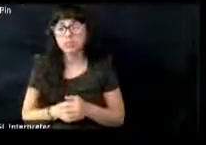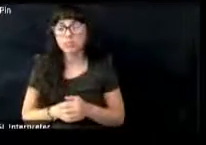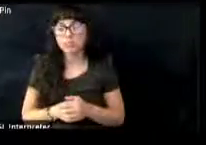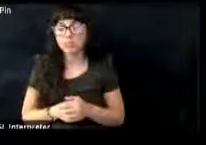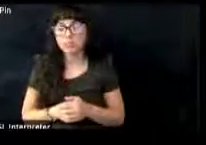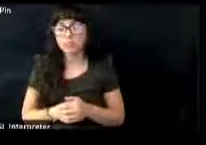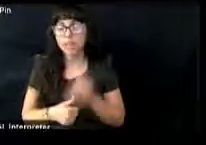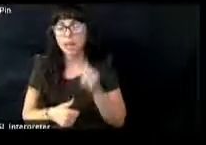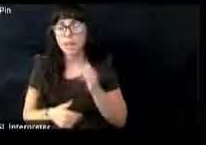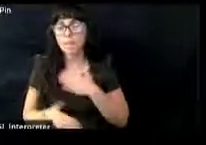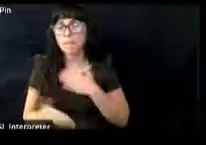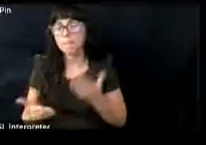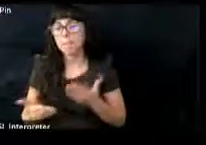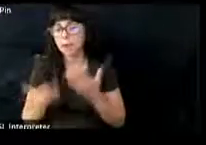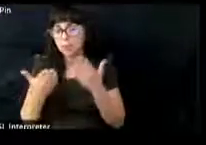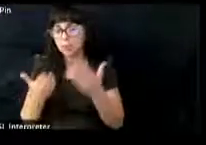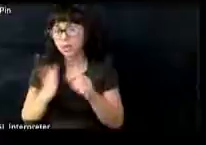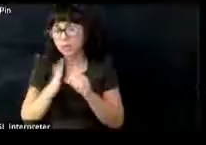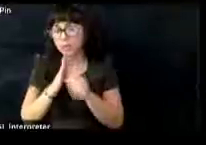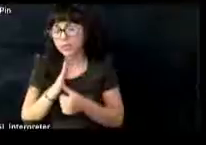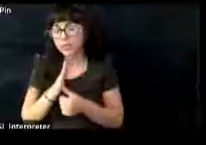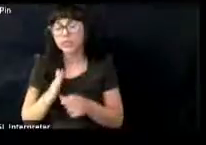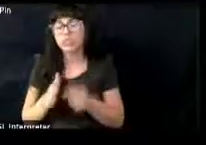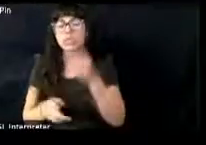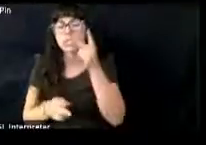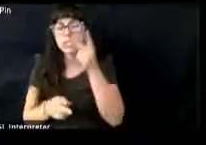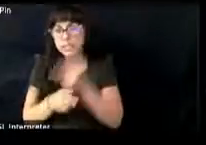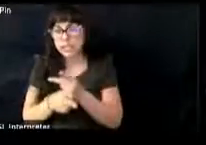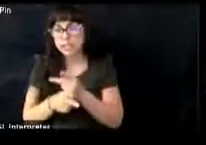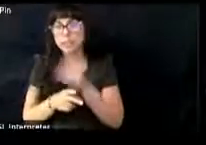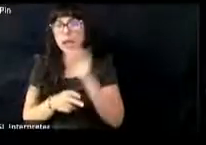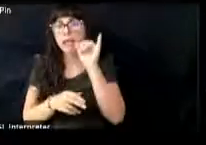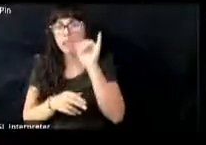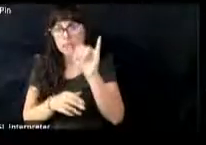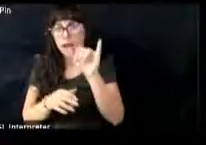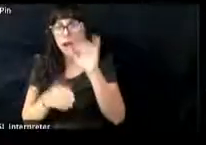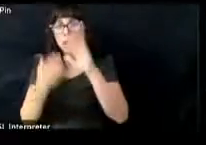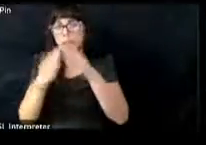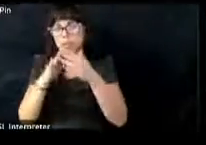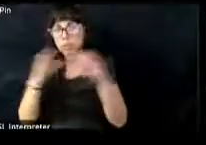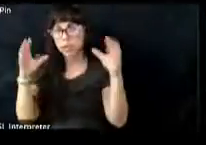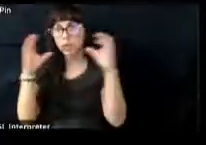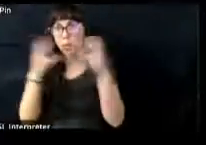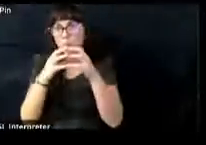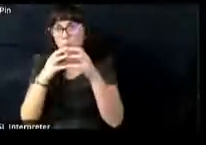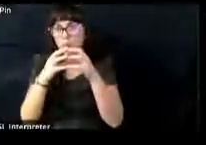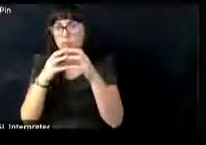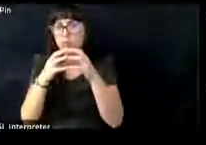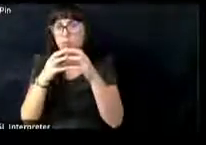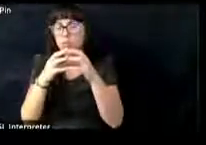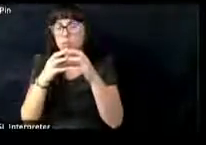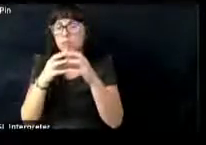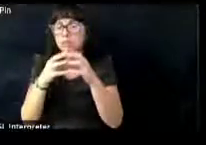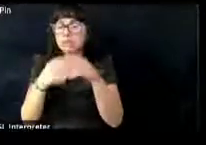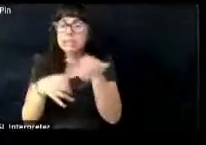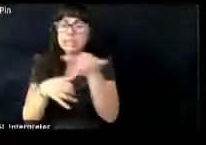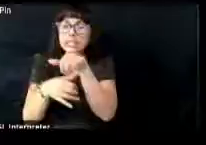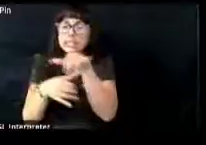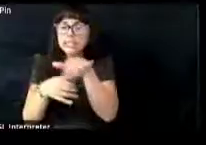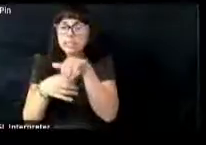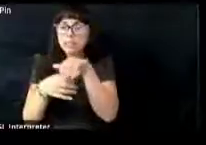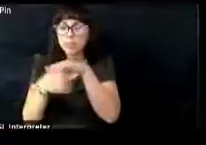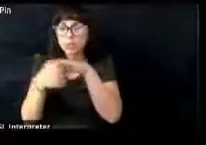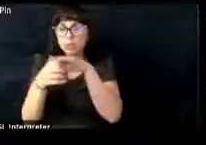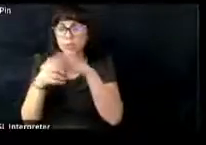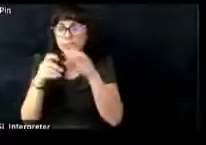know, my recommendation would be to keep that community whole, and in similar districts when you do draw